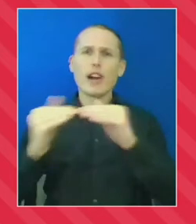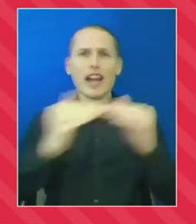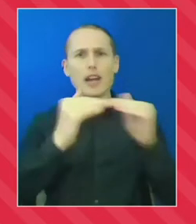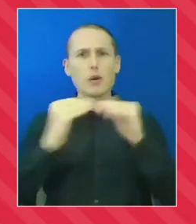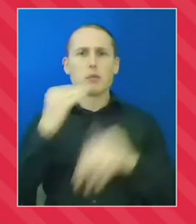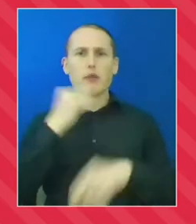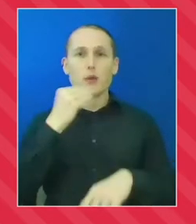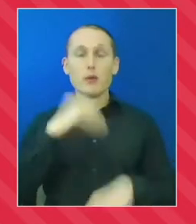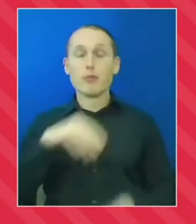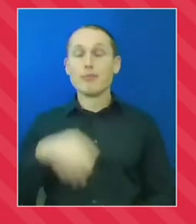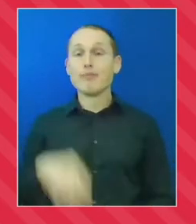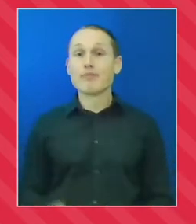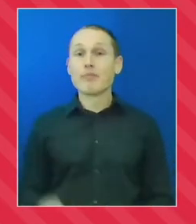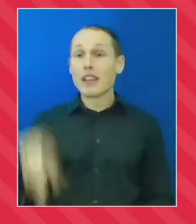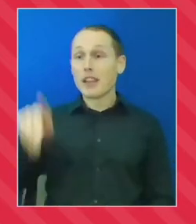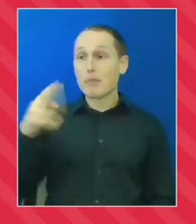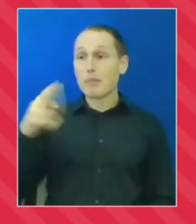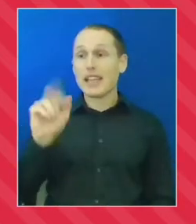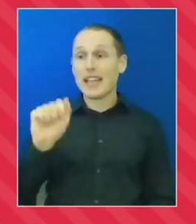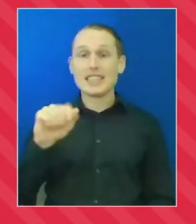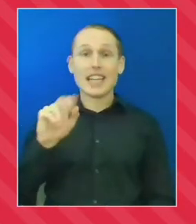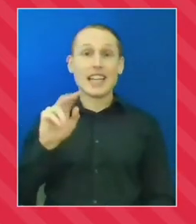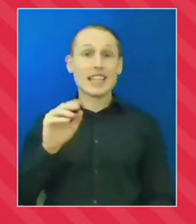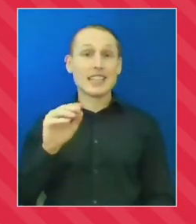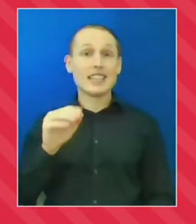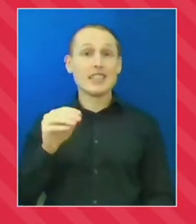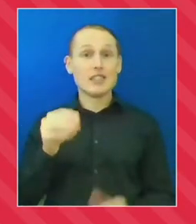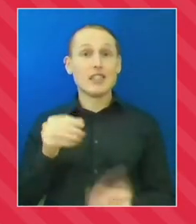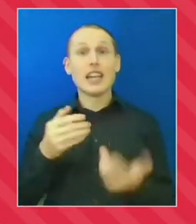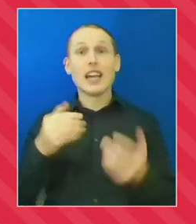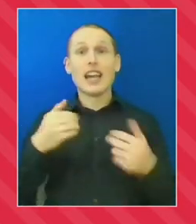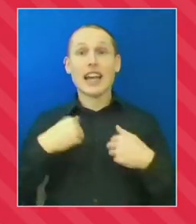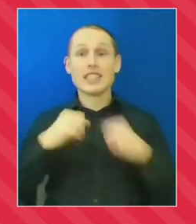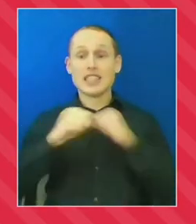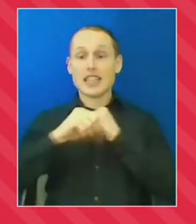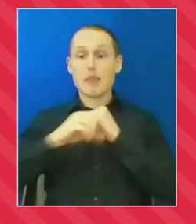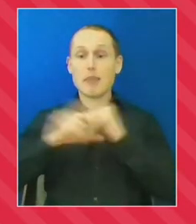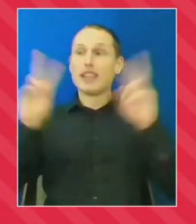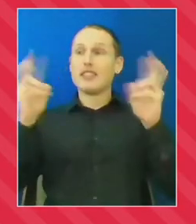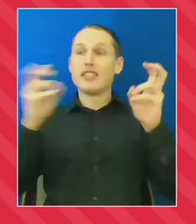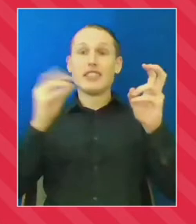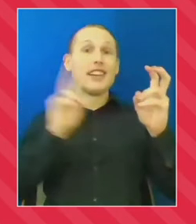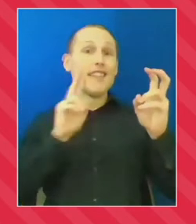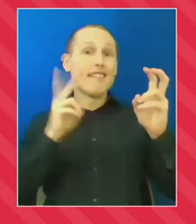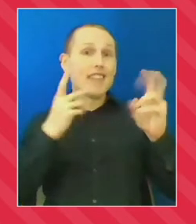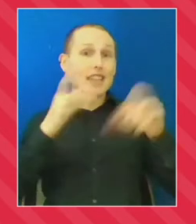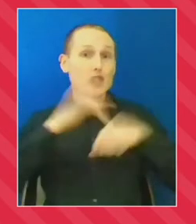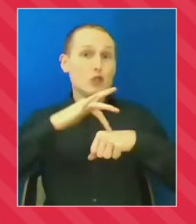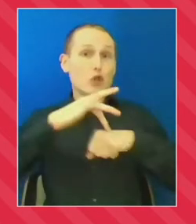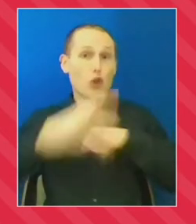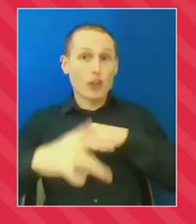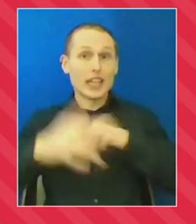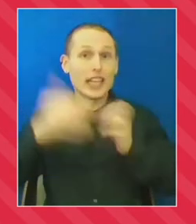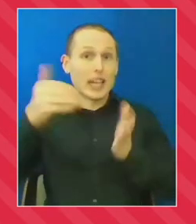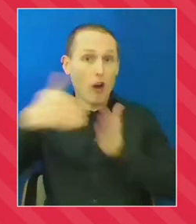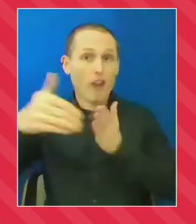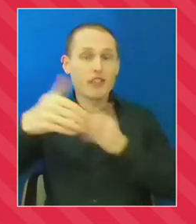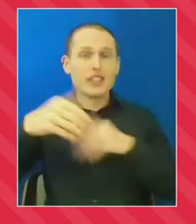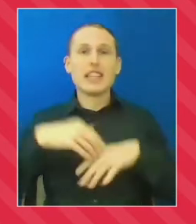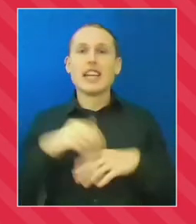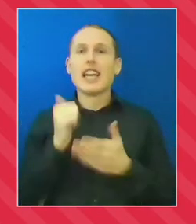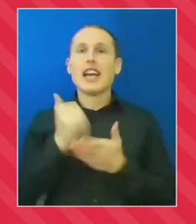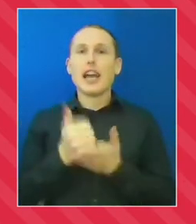PHA's Veggies Early and Often campaign is also paving the way for a healthier and more equitable food